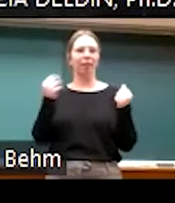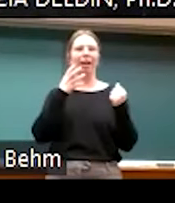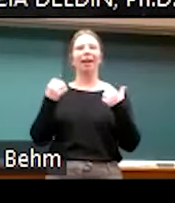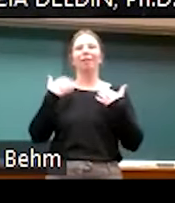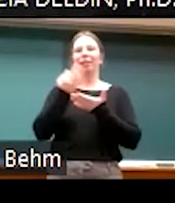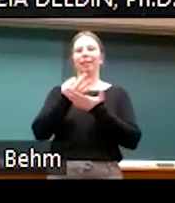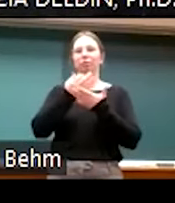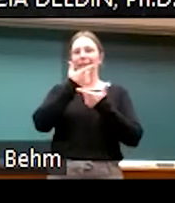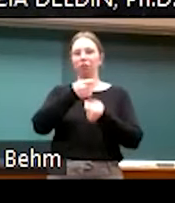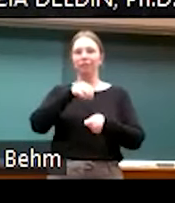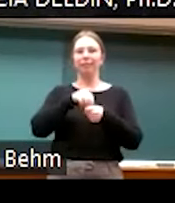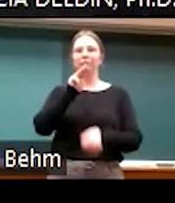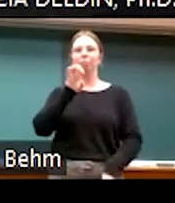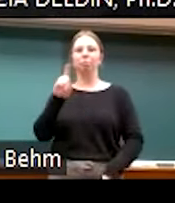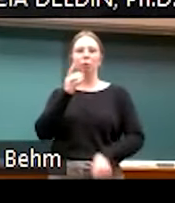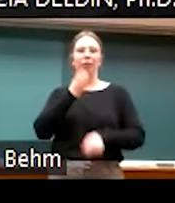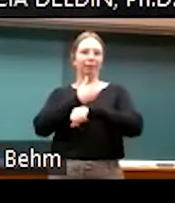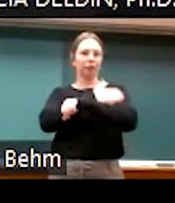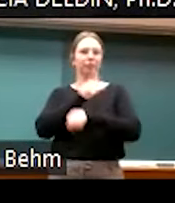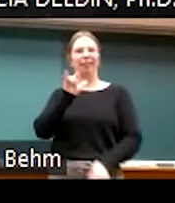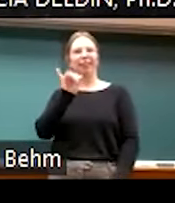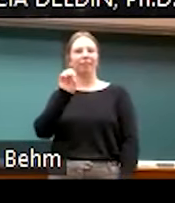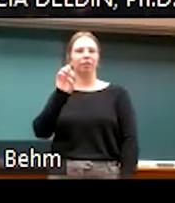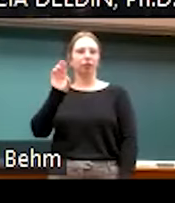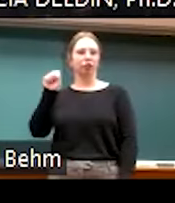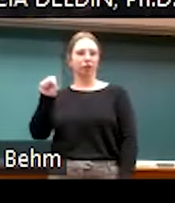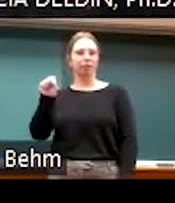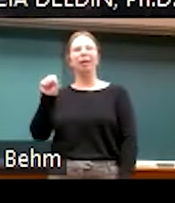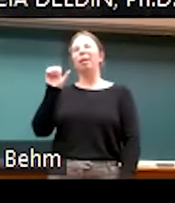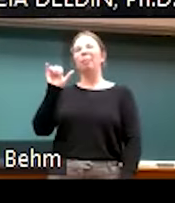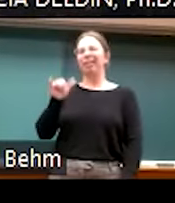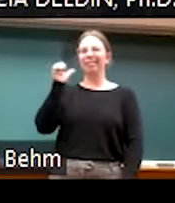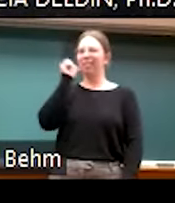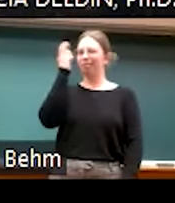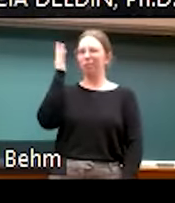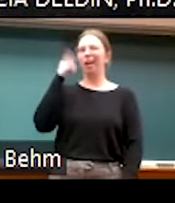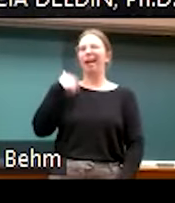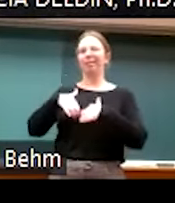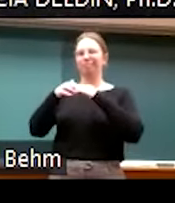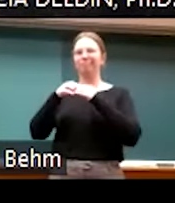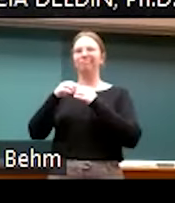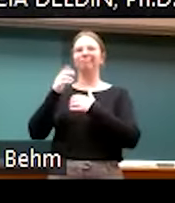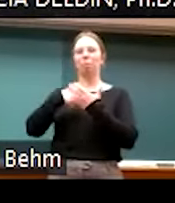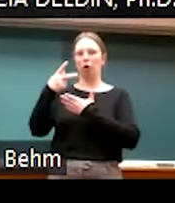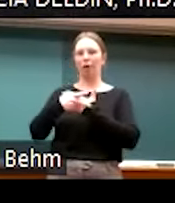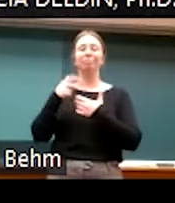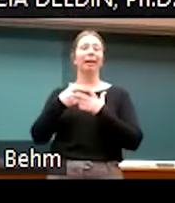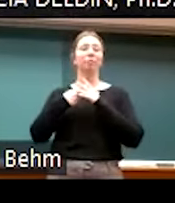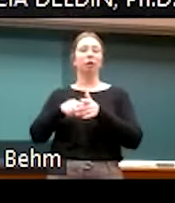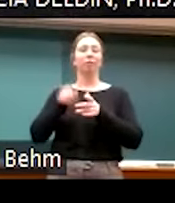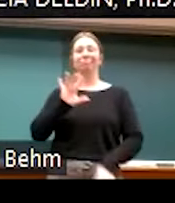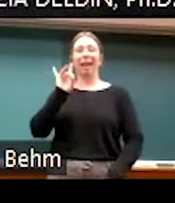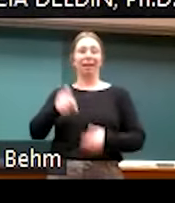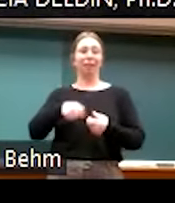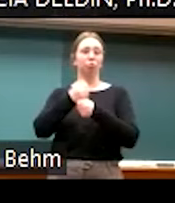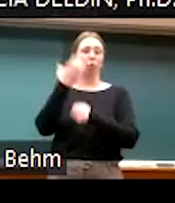mood lifters, but that is not why I created it. I started this around 8 years ago, and I'll go into the